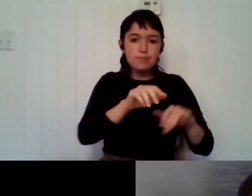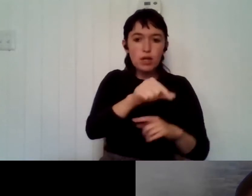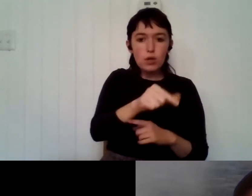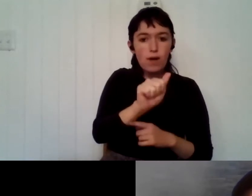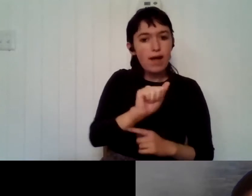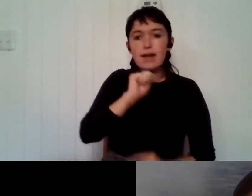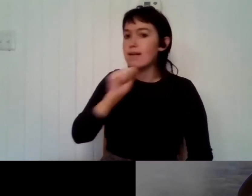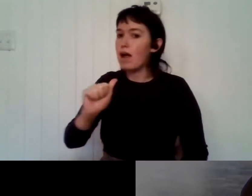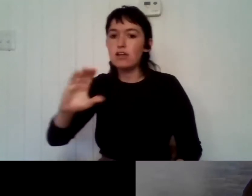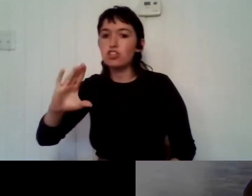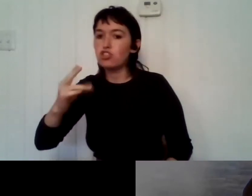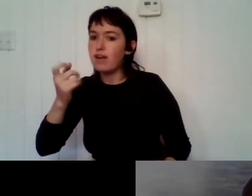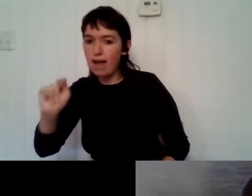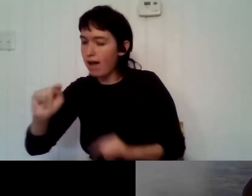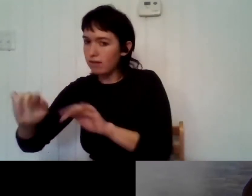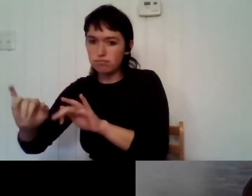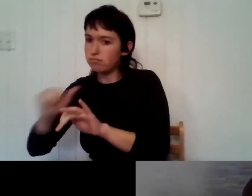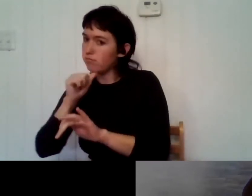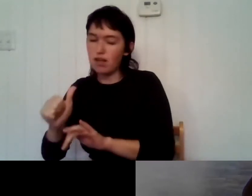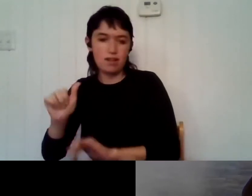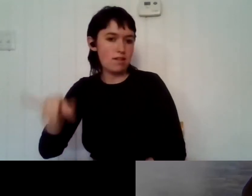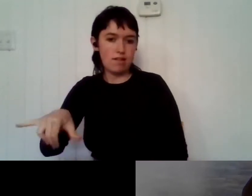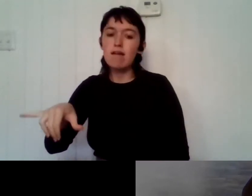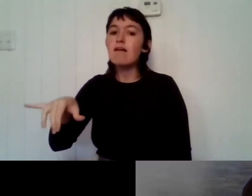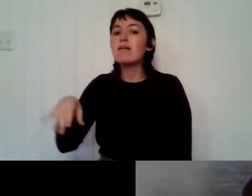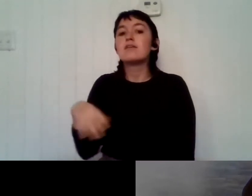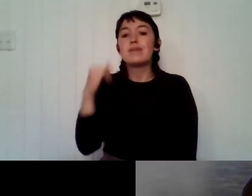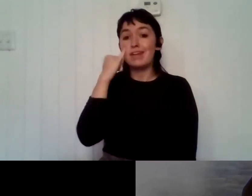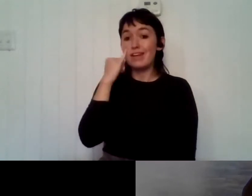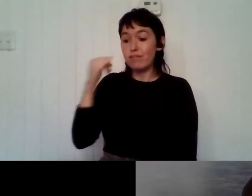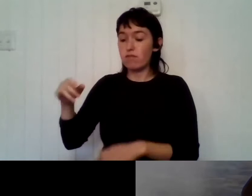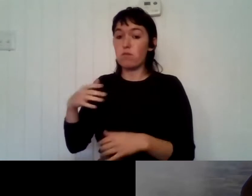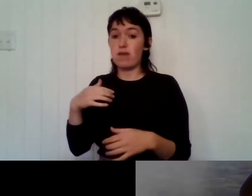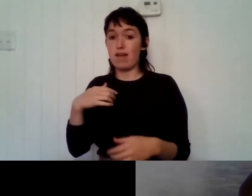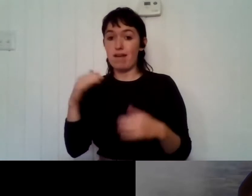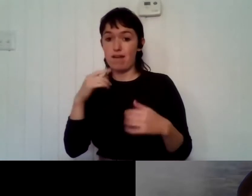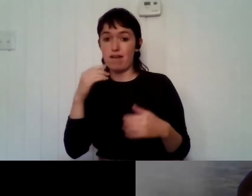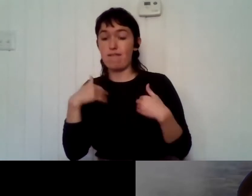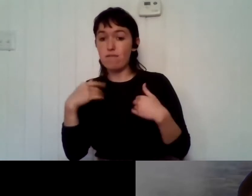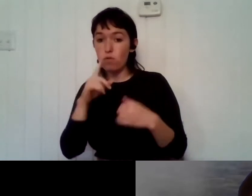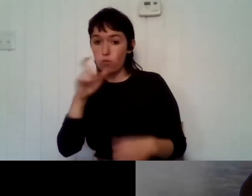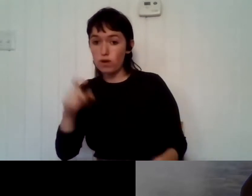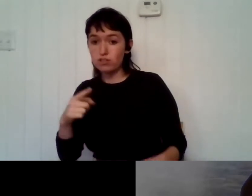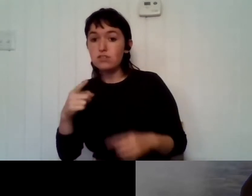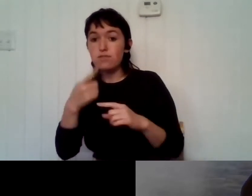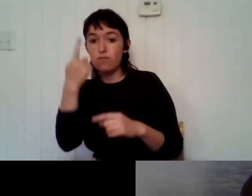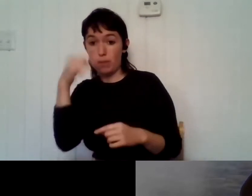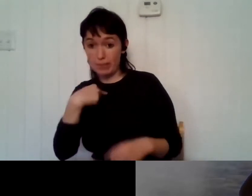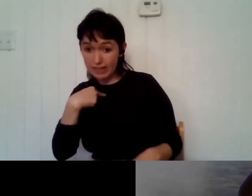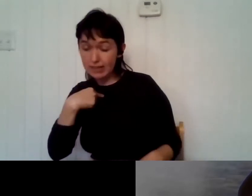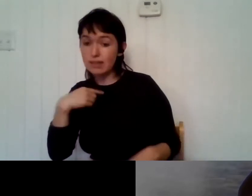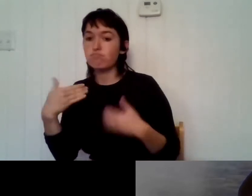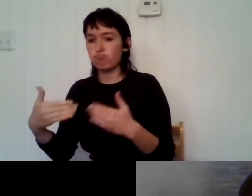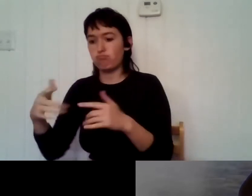If you have questions about Skype a Scientist, feel free to put them in the chat and I'll get to those as quickly as I can. But otherwise, the Q&A would be